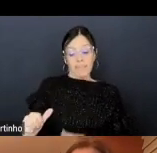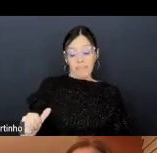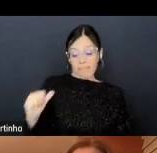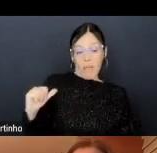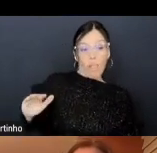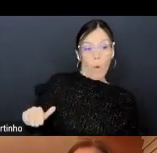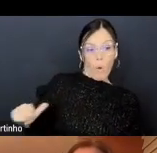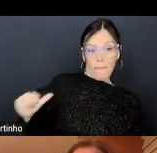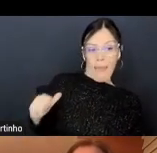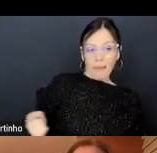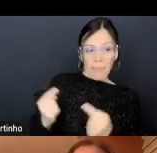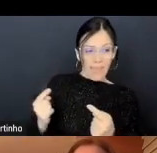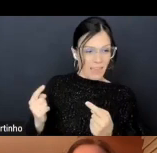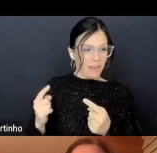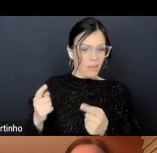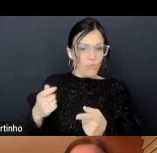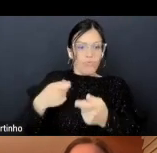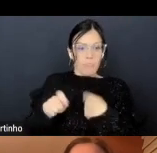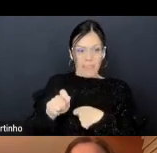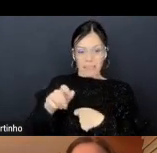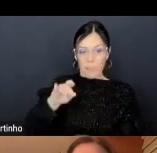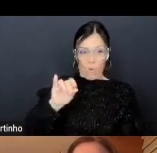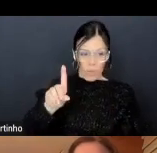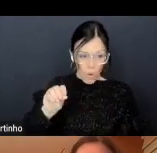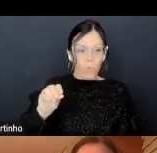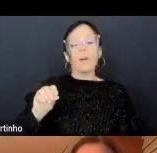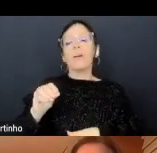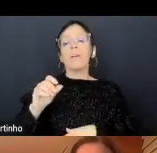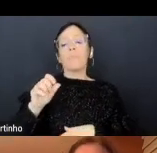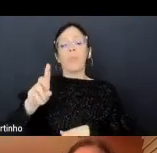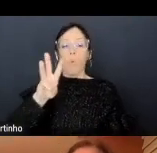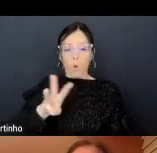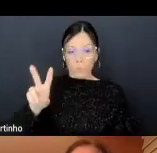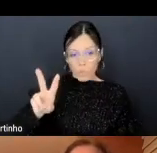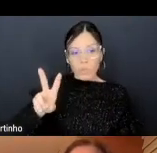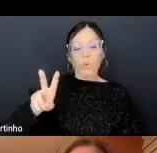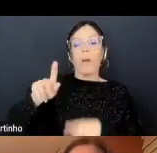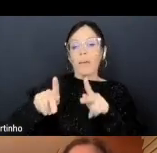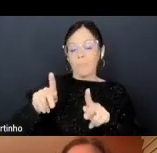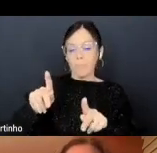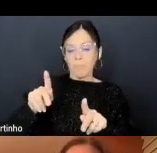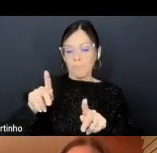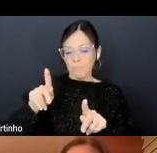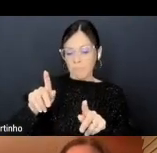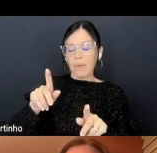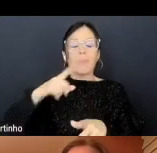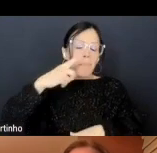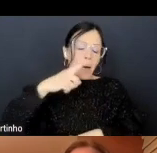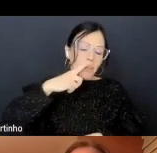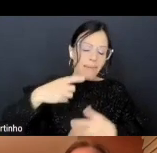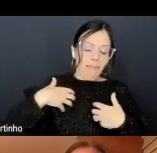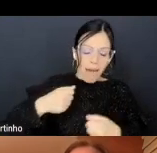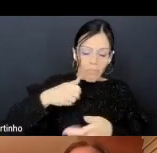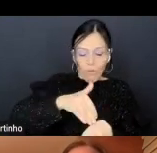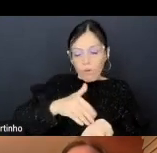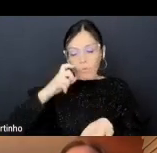century after world war ii physicians and public health experts noticed a drastic uptick in low back pain a